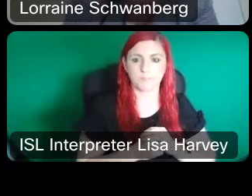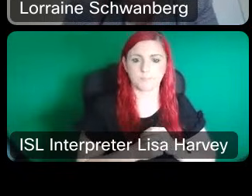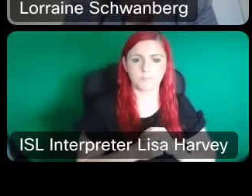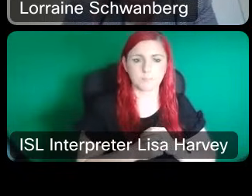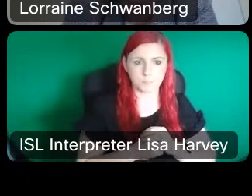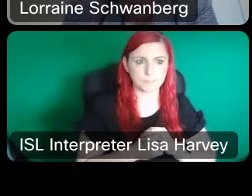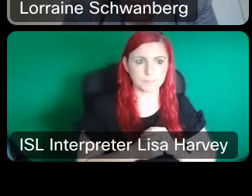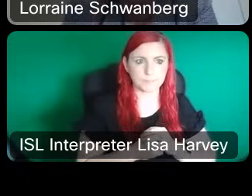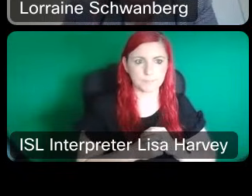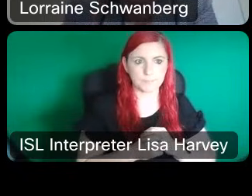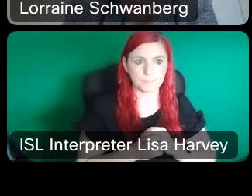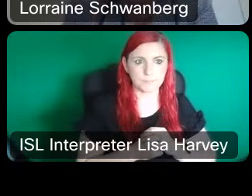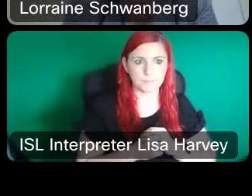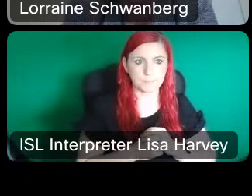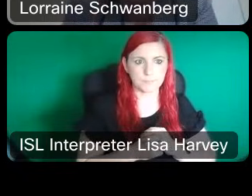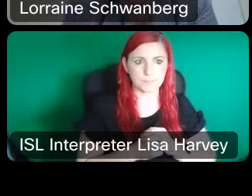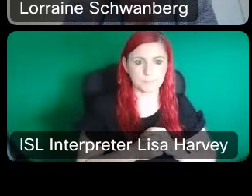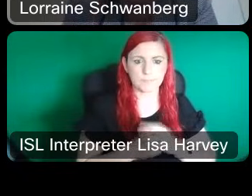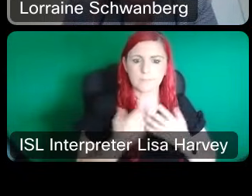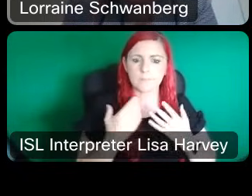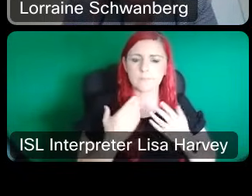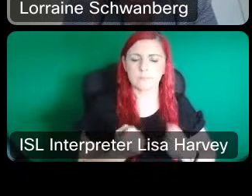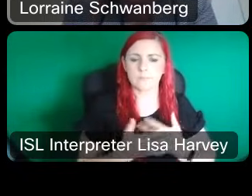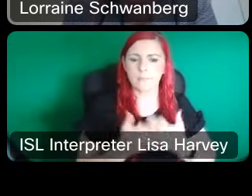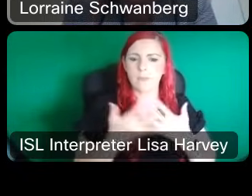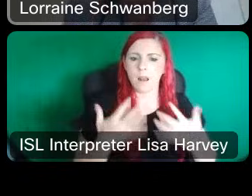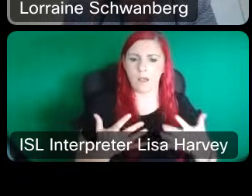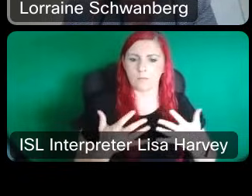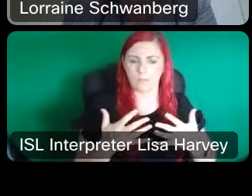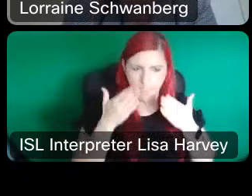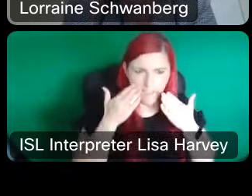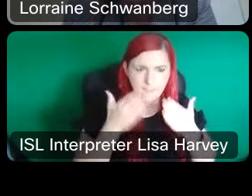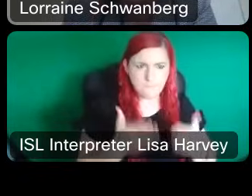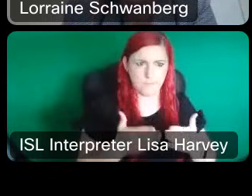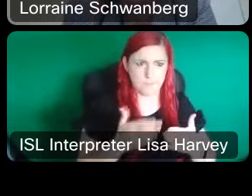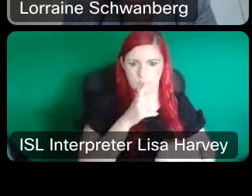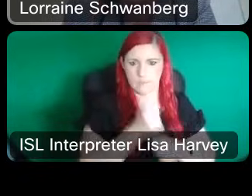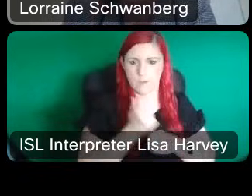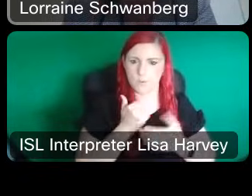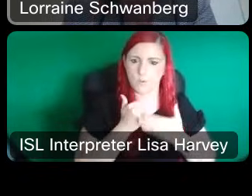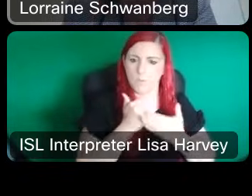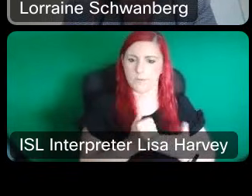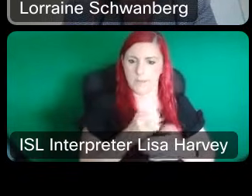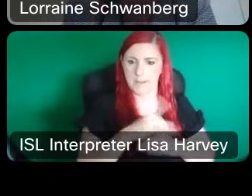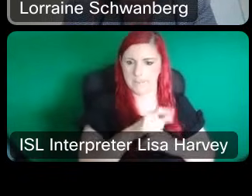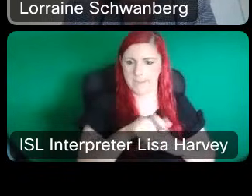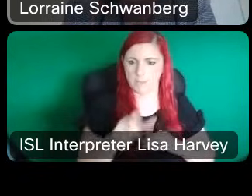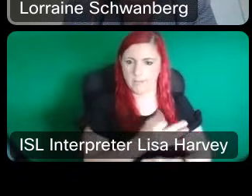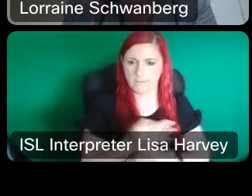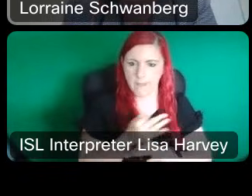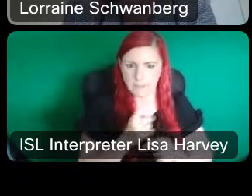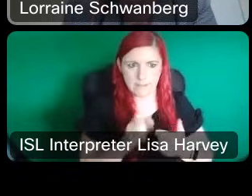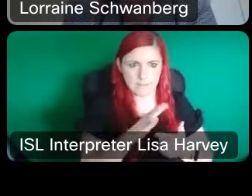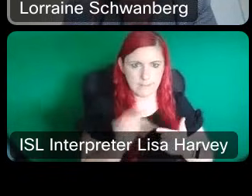As we mentioned, we have put a lot of emphasis on supporting patients, their families and staff. We know that